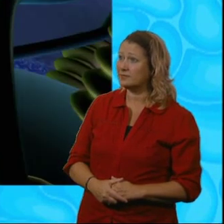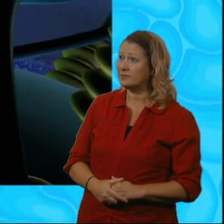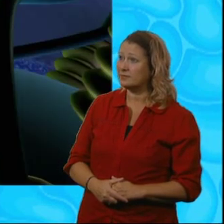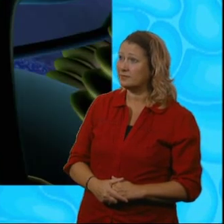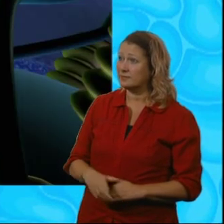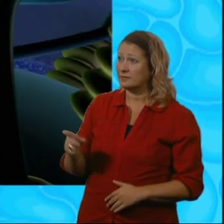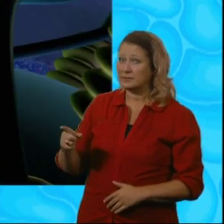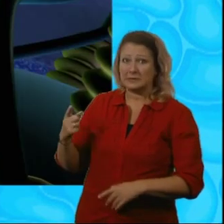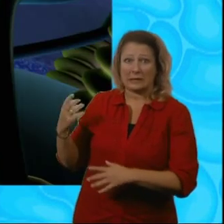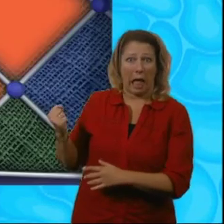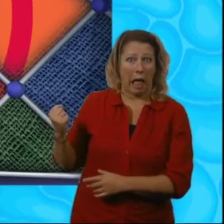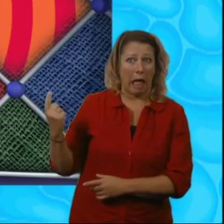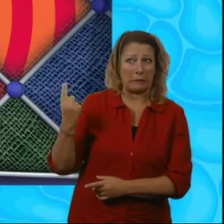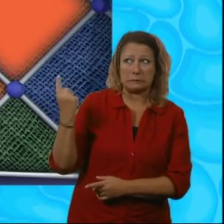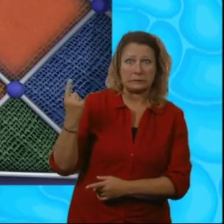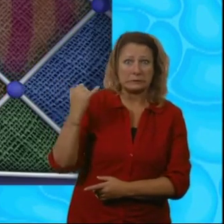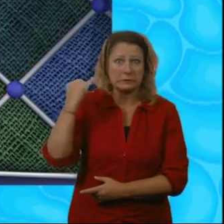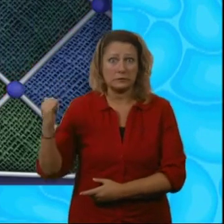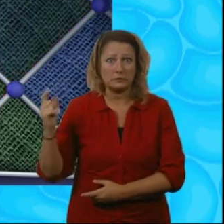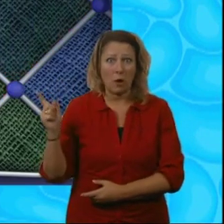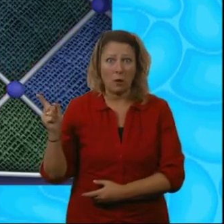We've got a call coming in.